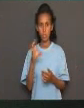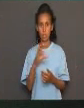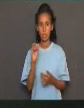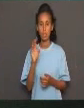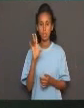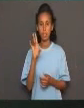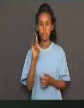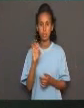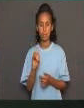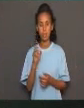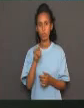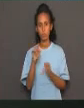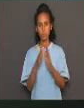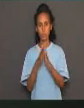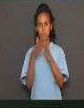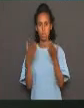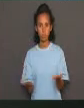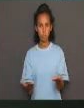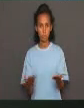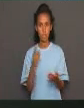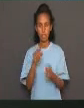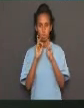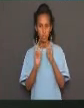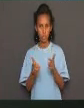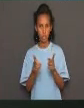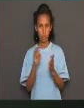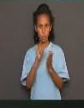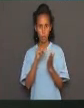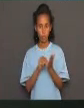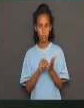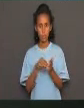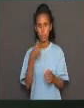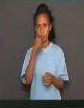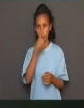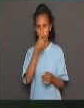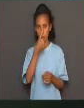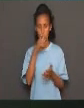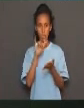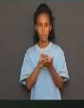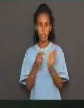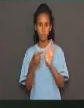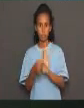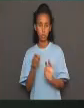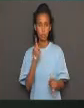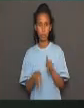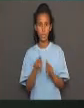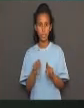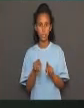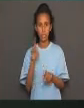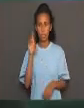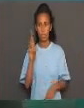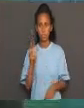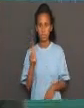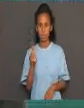170 in your textbook, you will see a map of Ethiopia that shows population